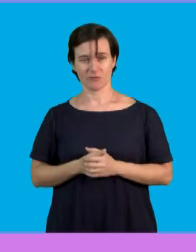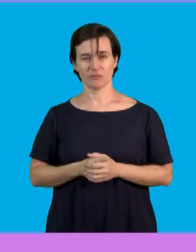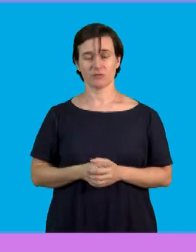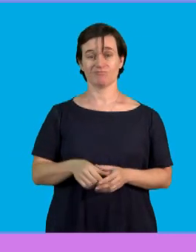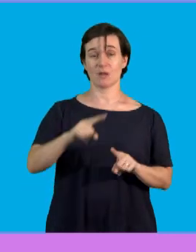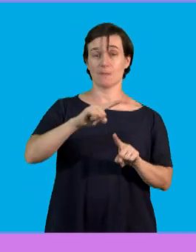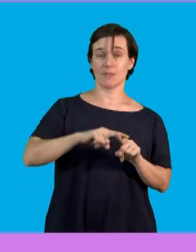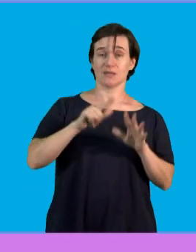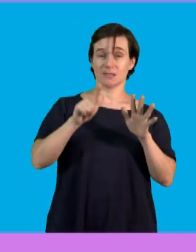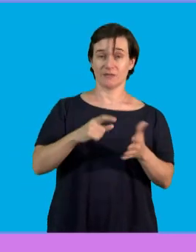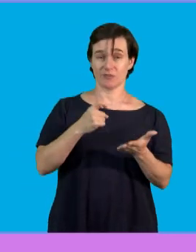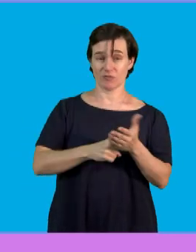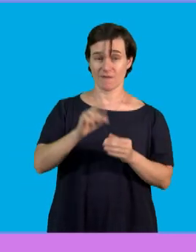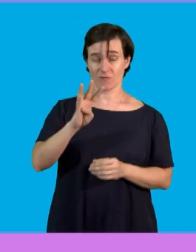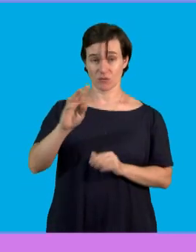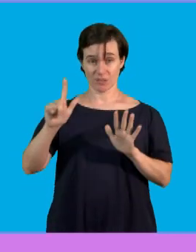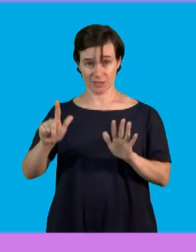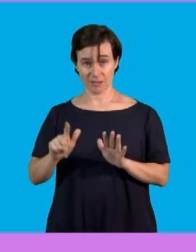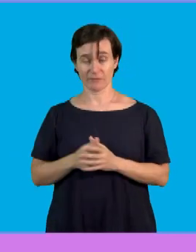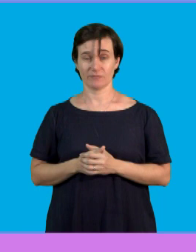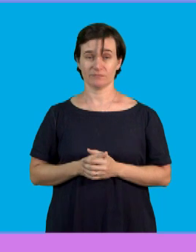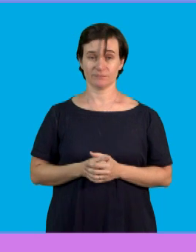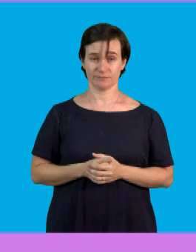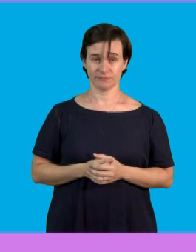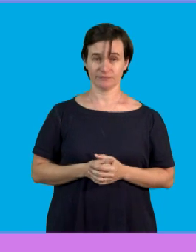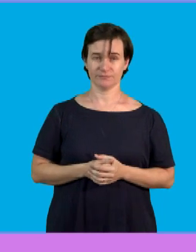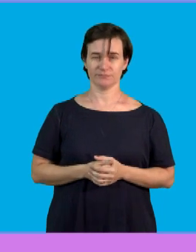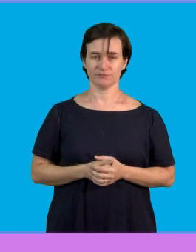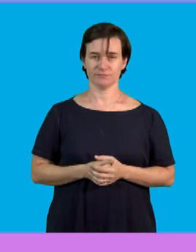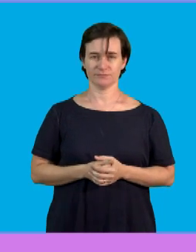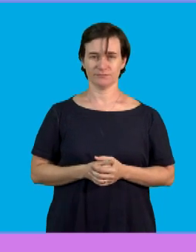1,800 plus 17 rand